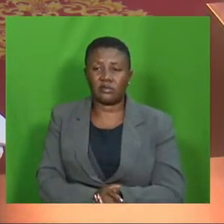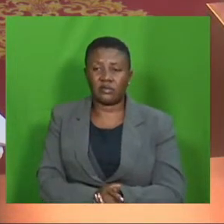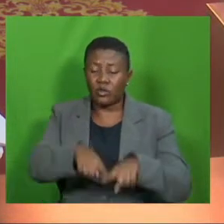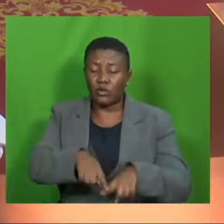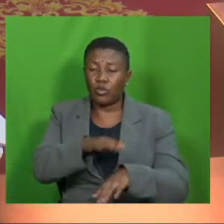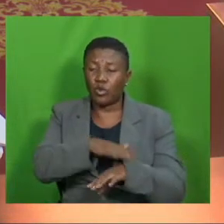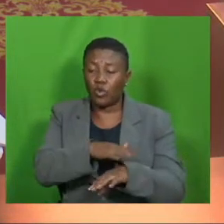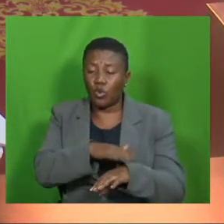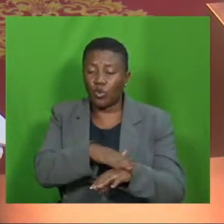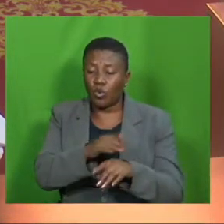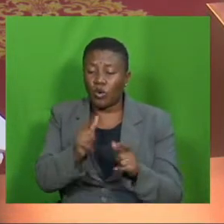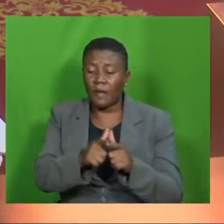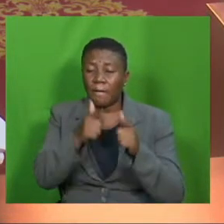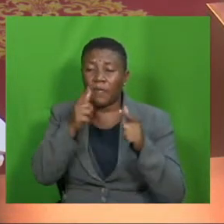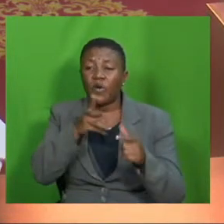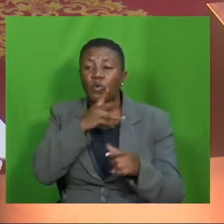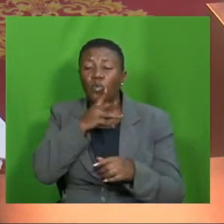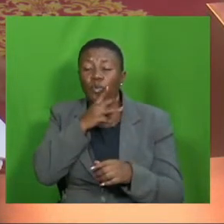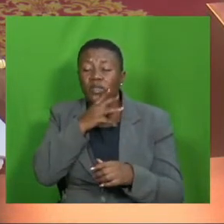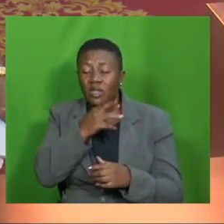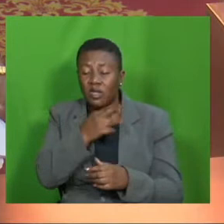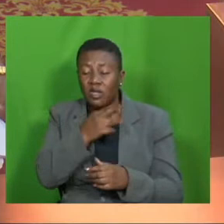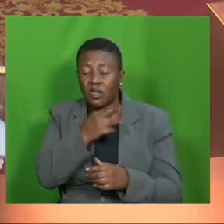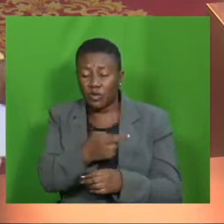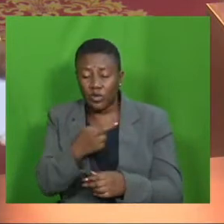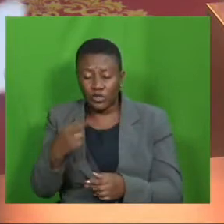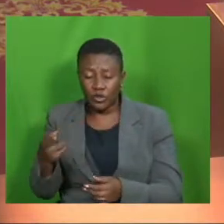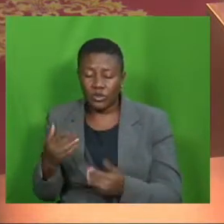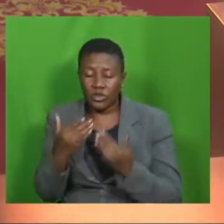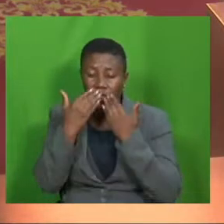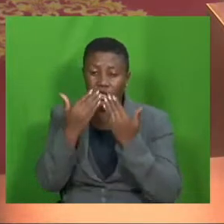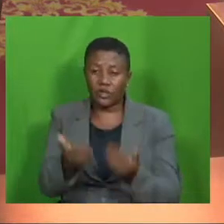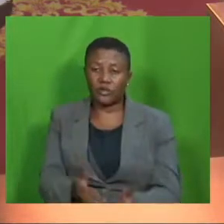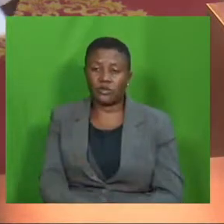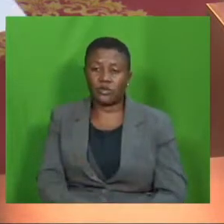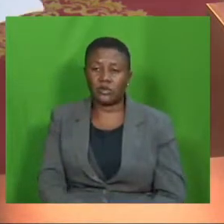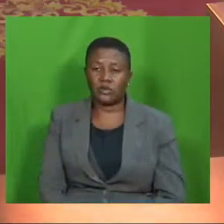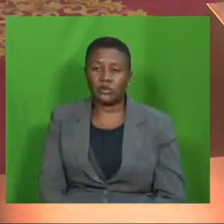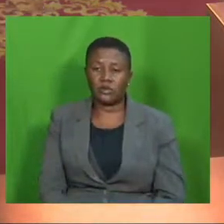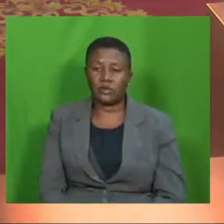on marine resources. Thank you, Mr. Speaker.